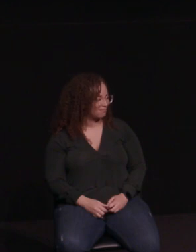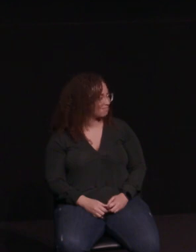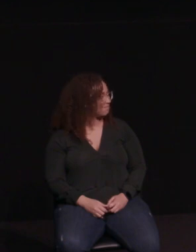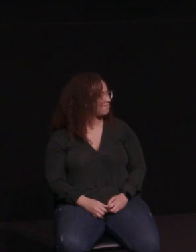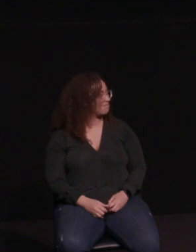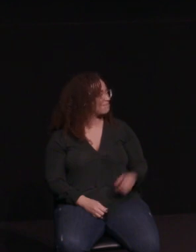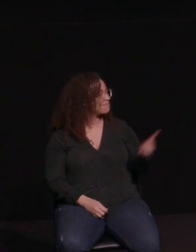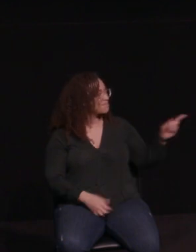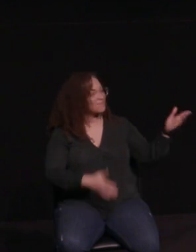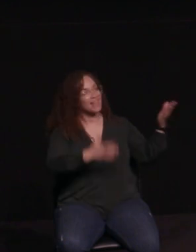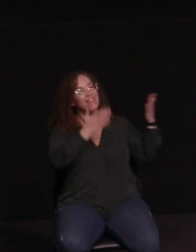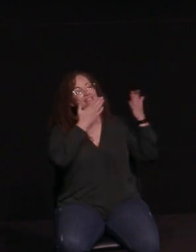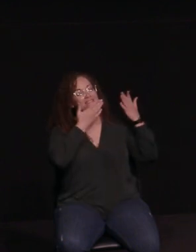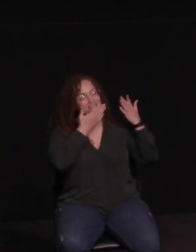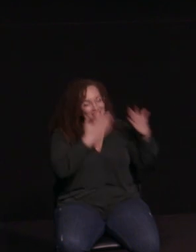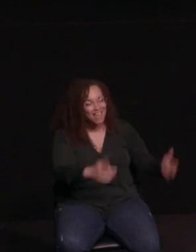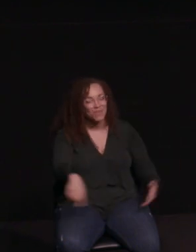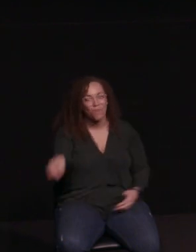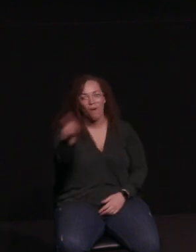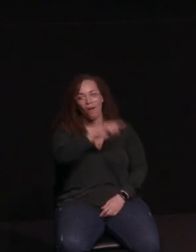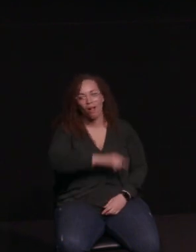Thank you all.